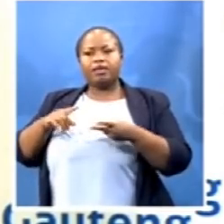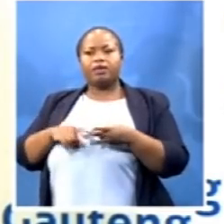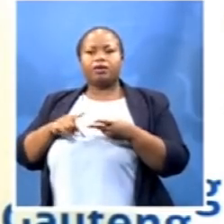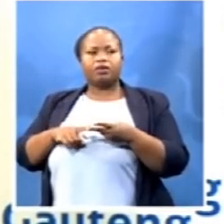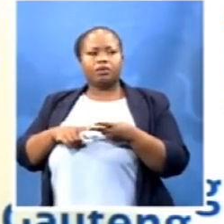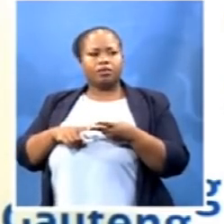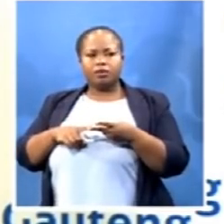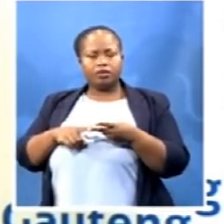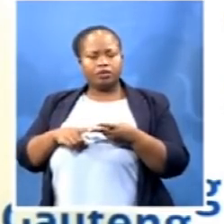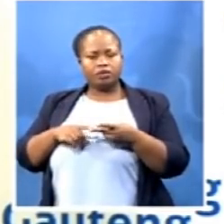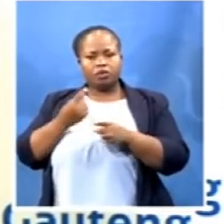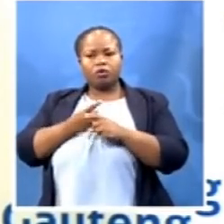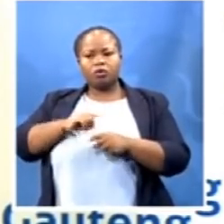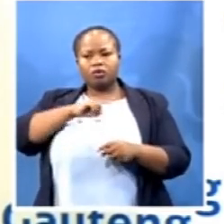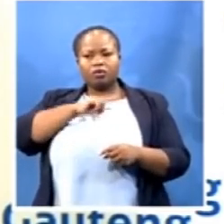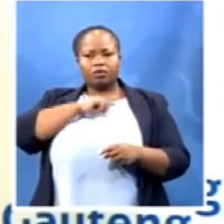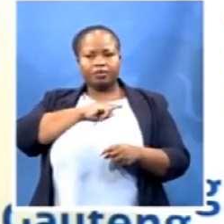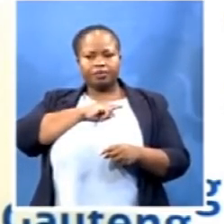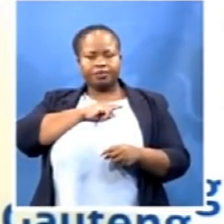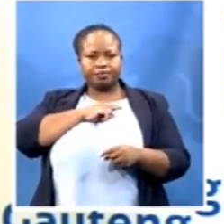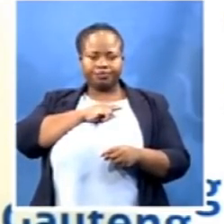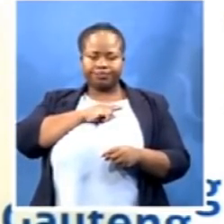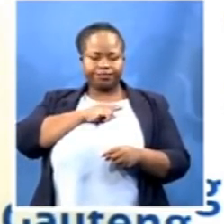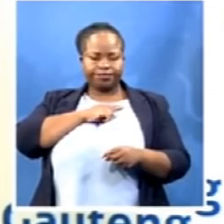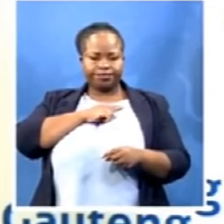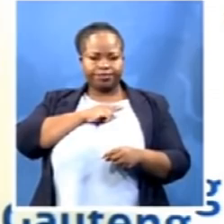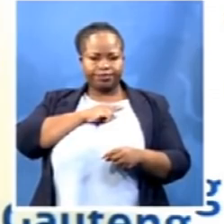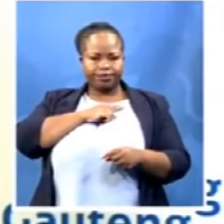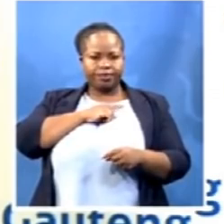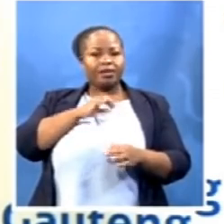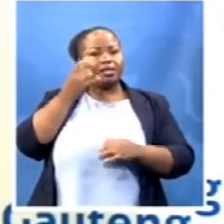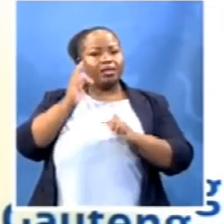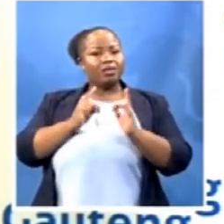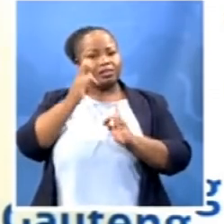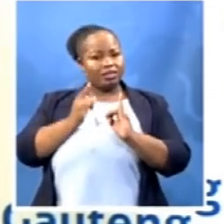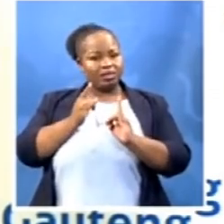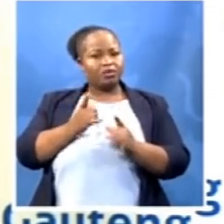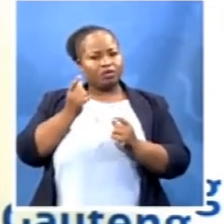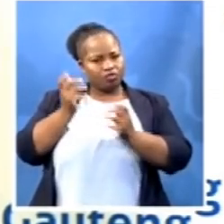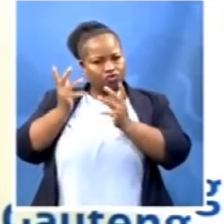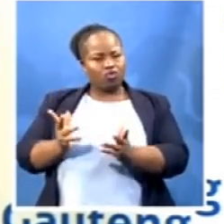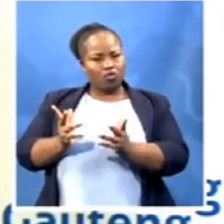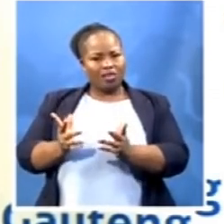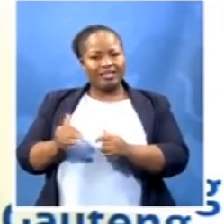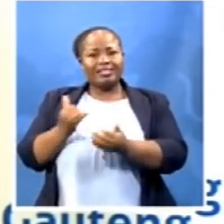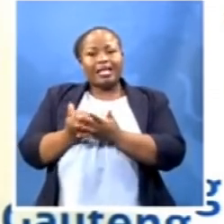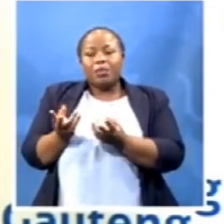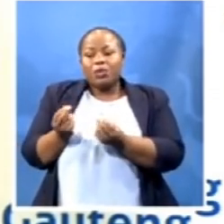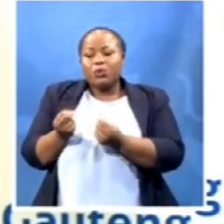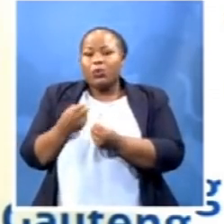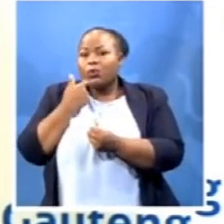there. That's what the city did. They then demolished those. They did not demolish